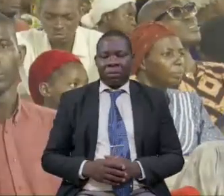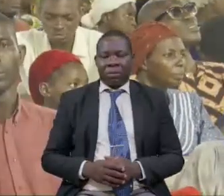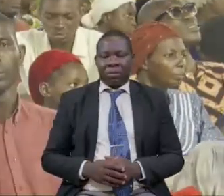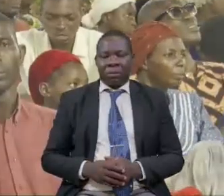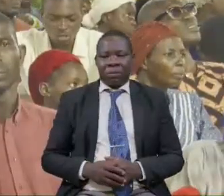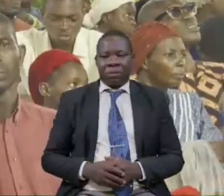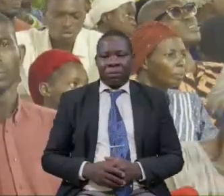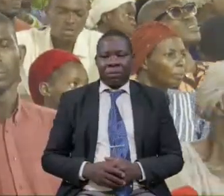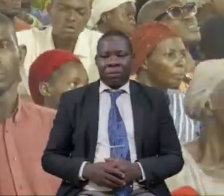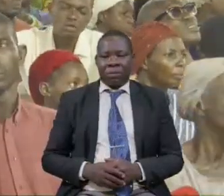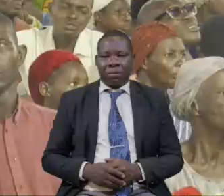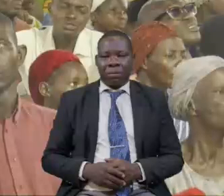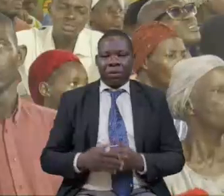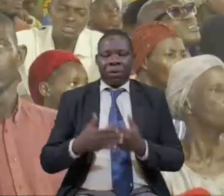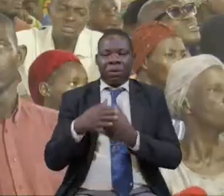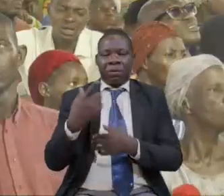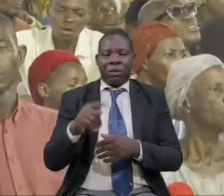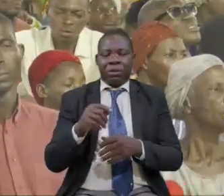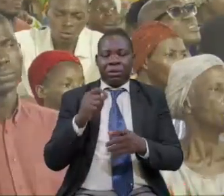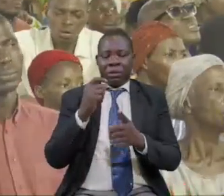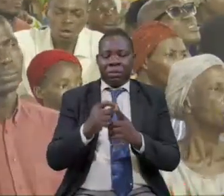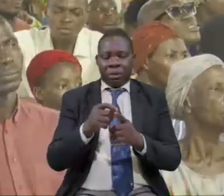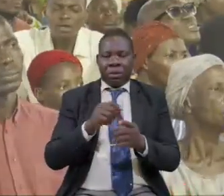after the message this evening, there is a link